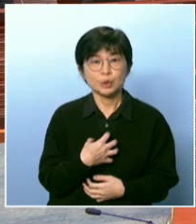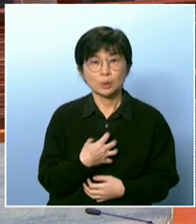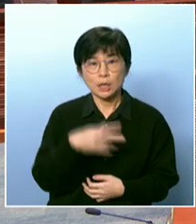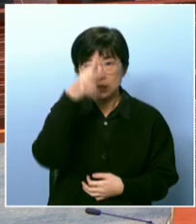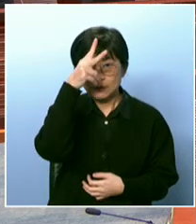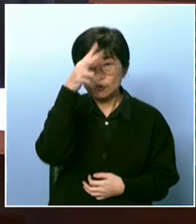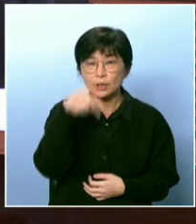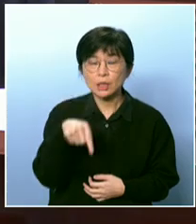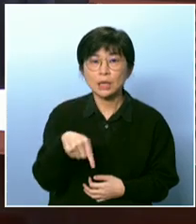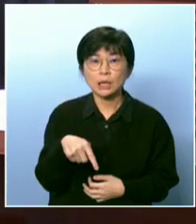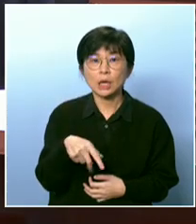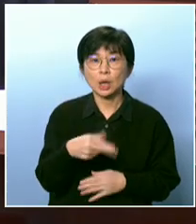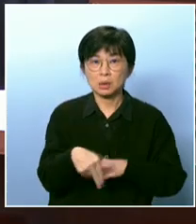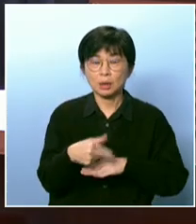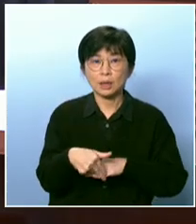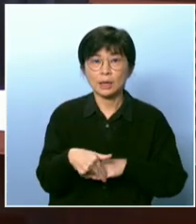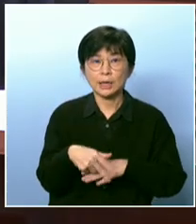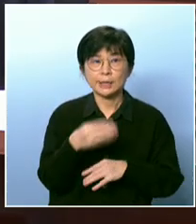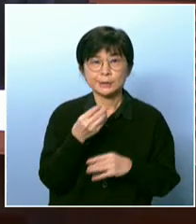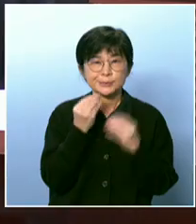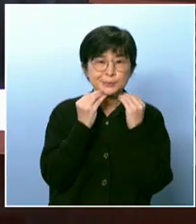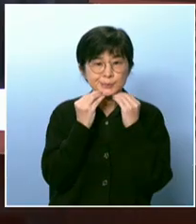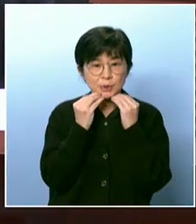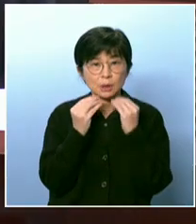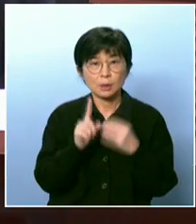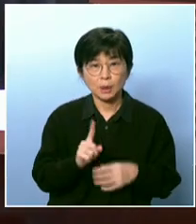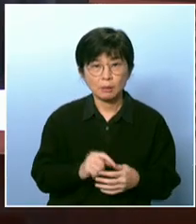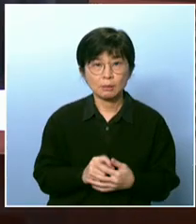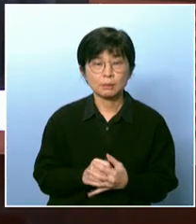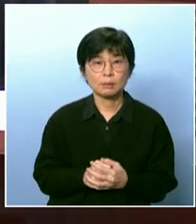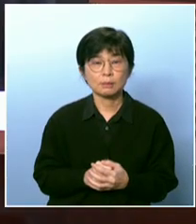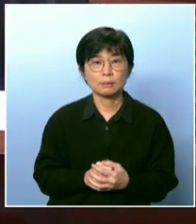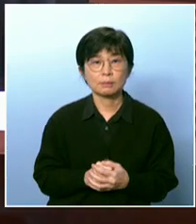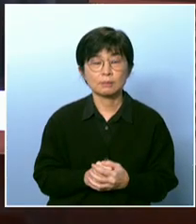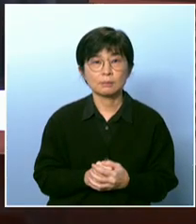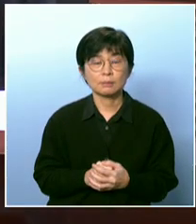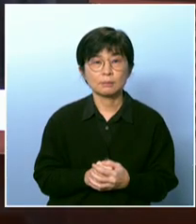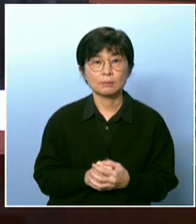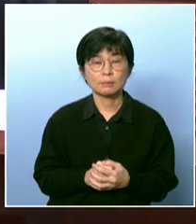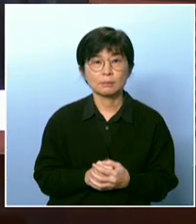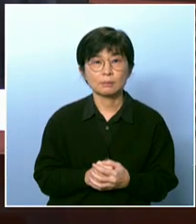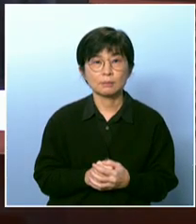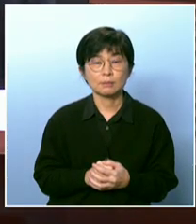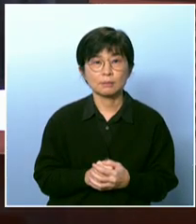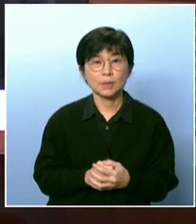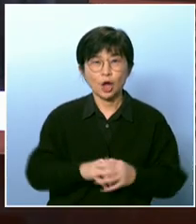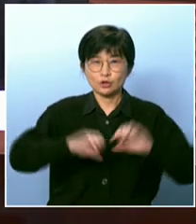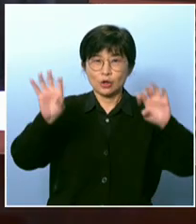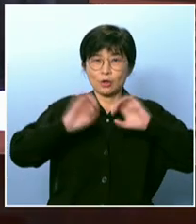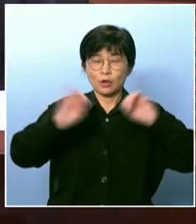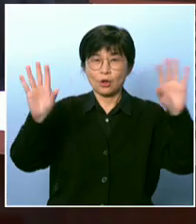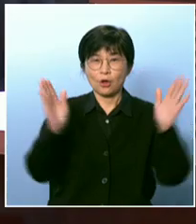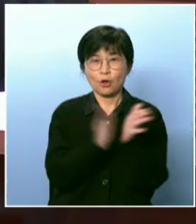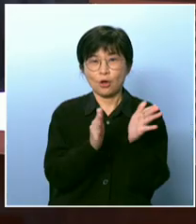have already spoken on points that I wanted to make. I feel that the